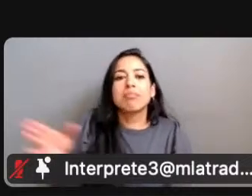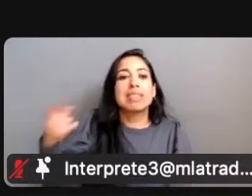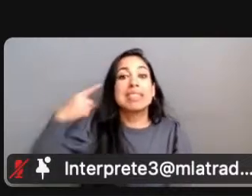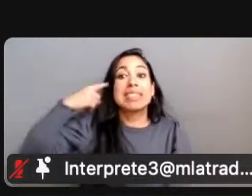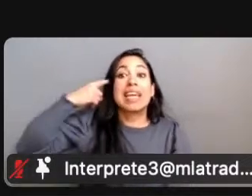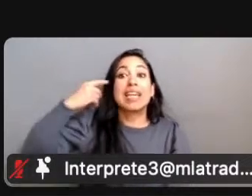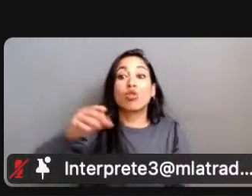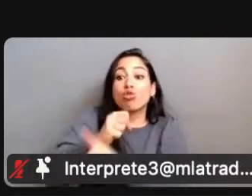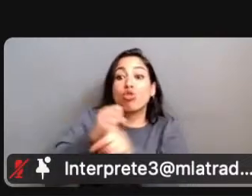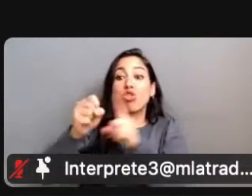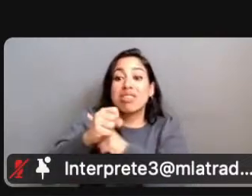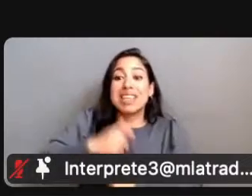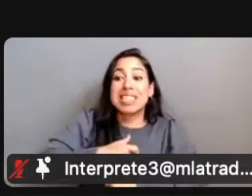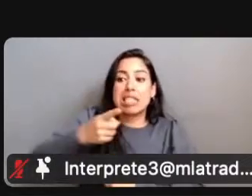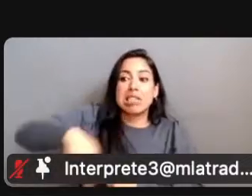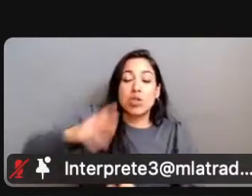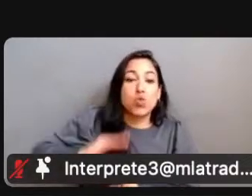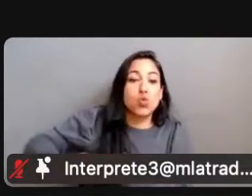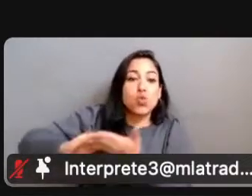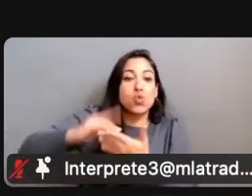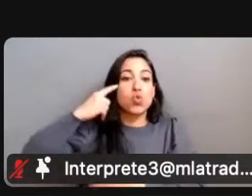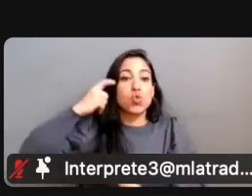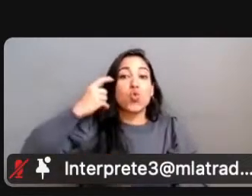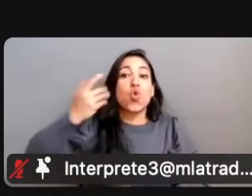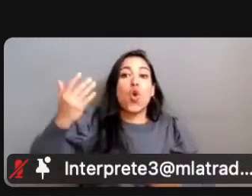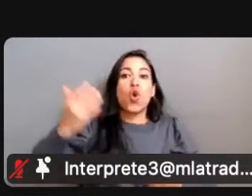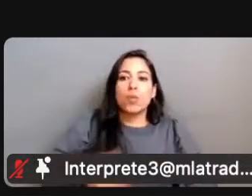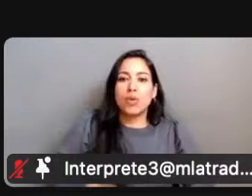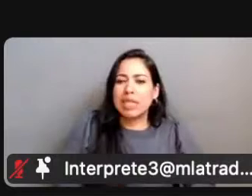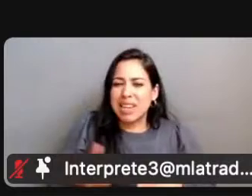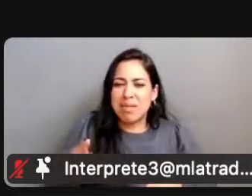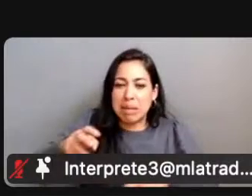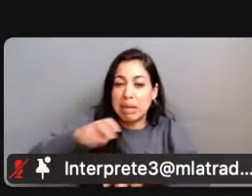Challenges for the civil society. Uh,